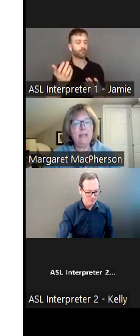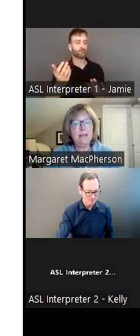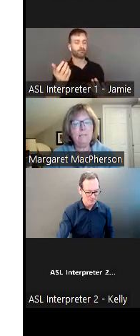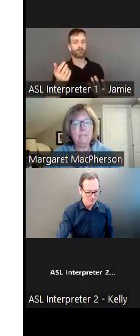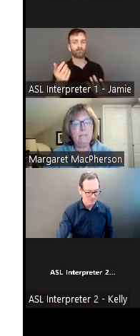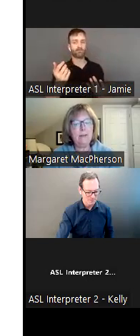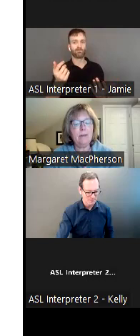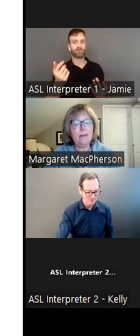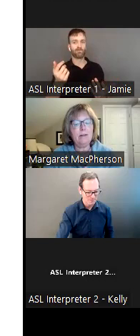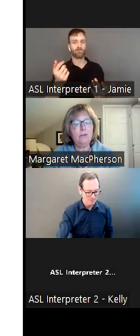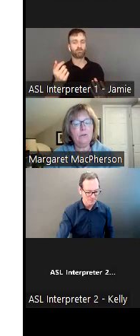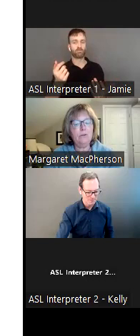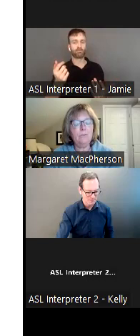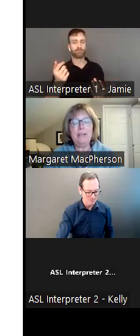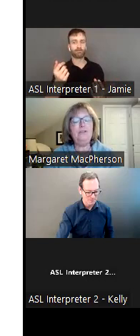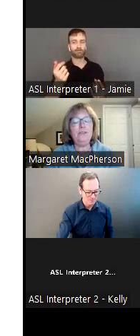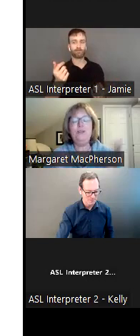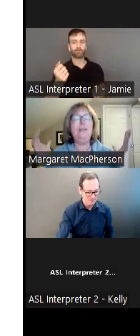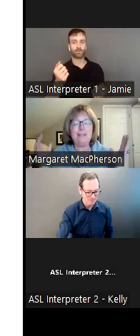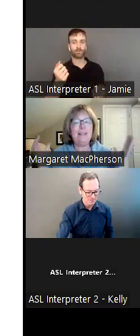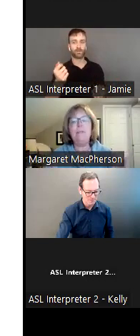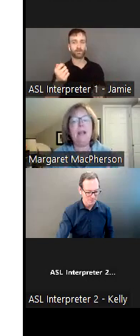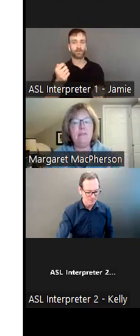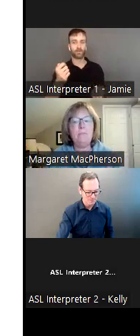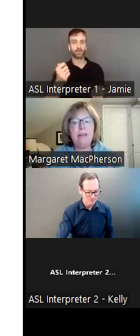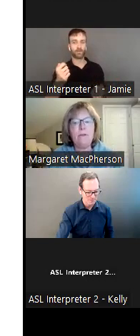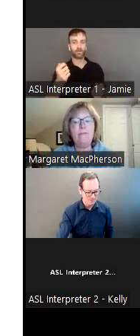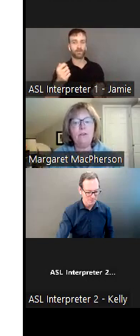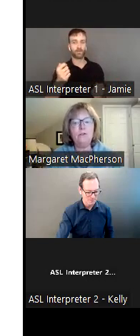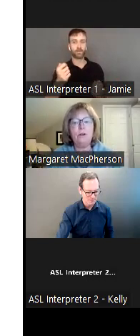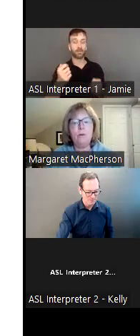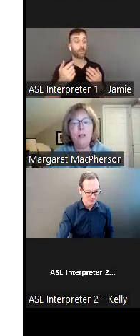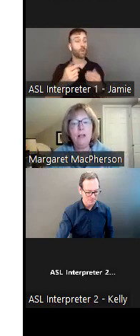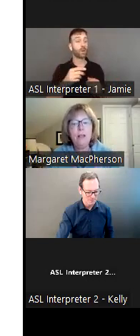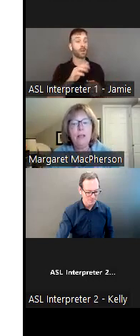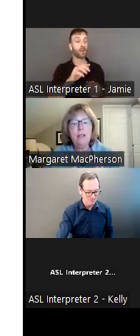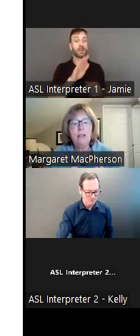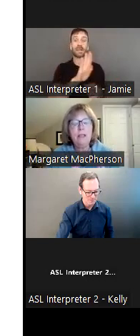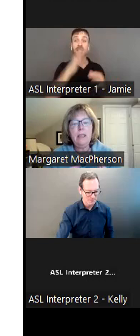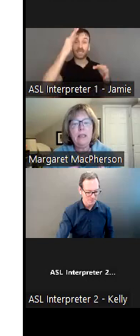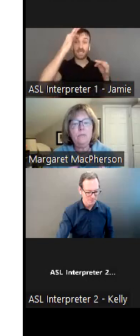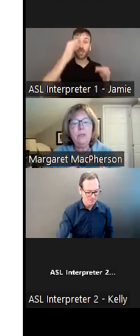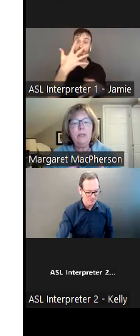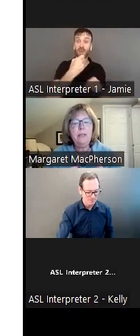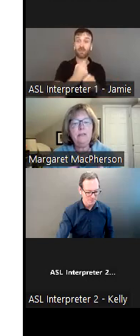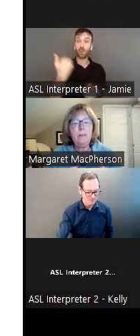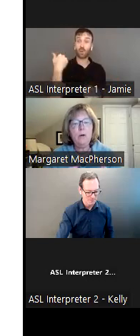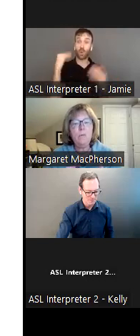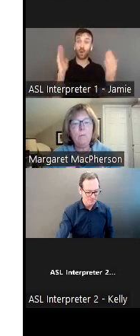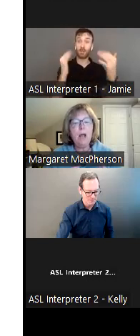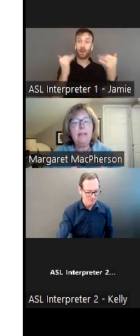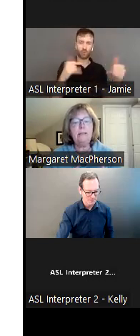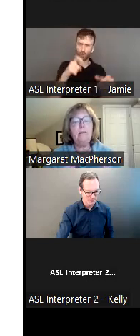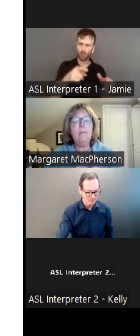expecting him to make the choices that he might have made 5 years ago. It really is